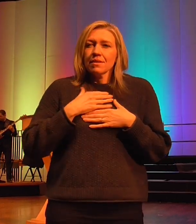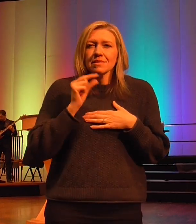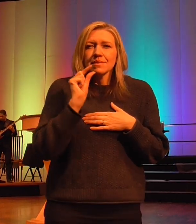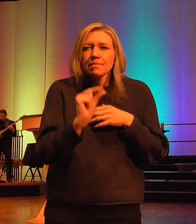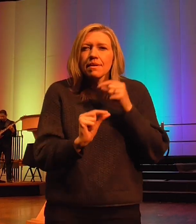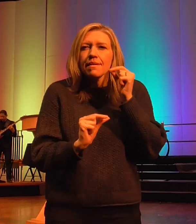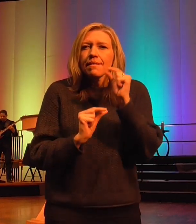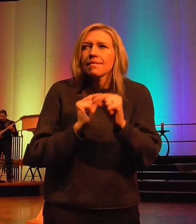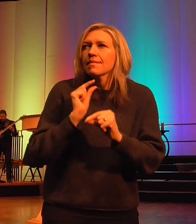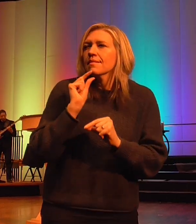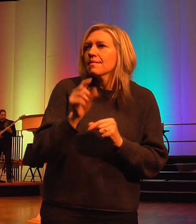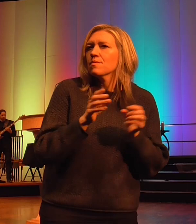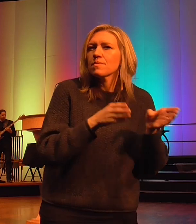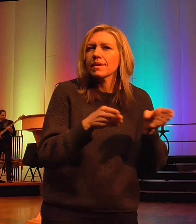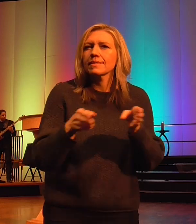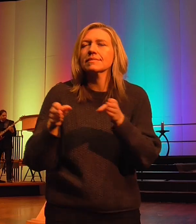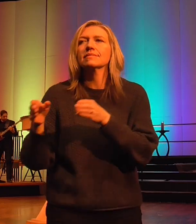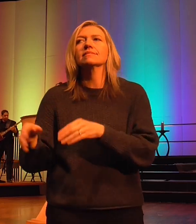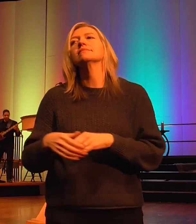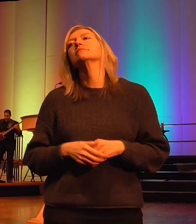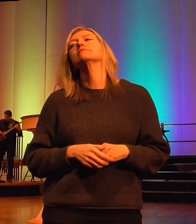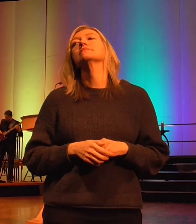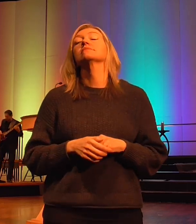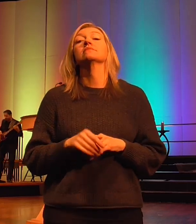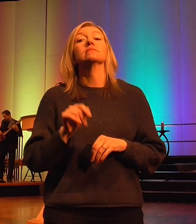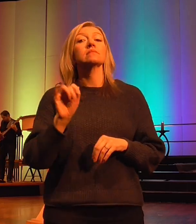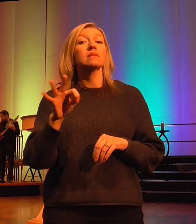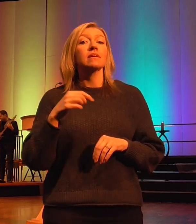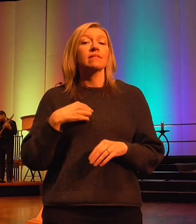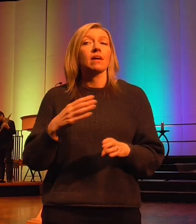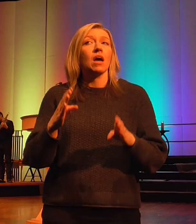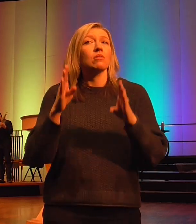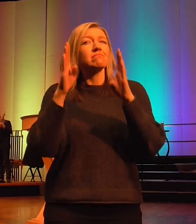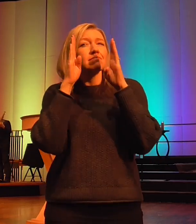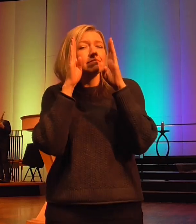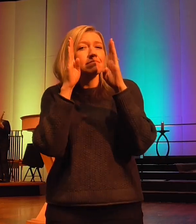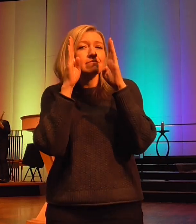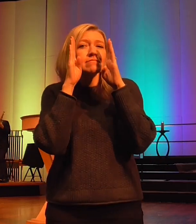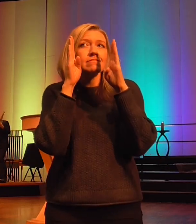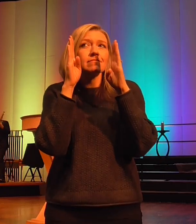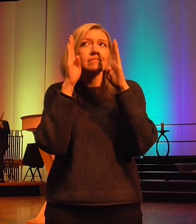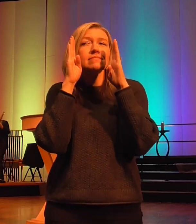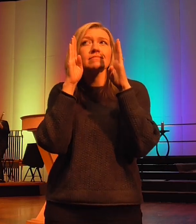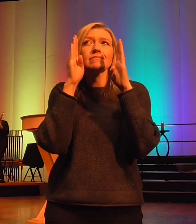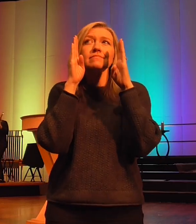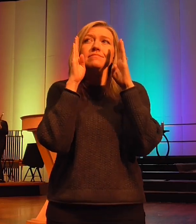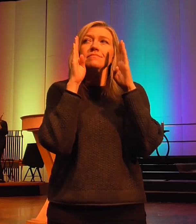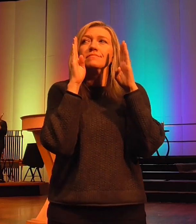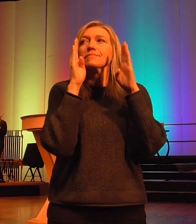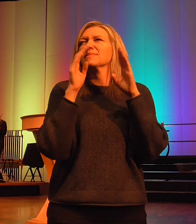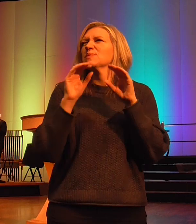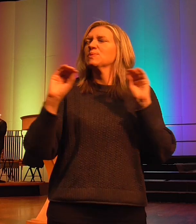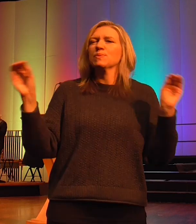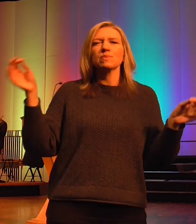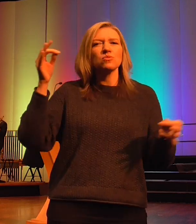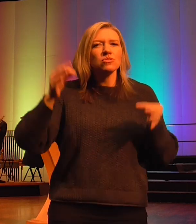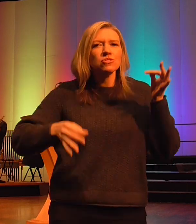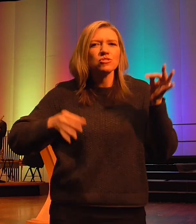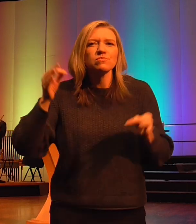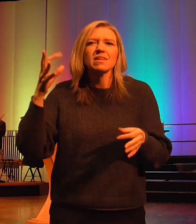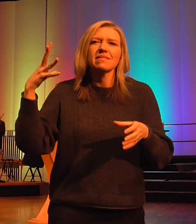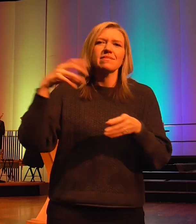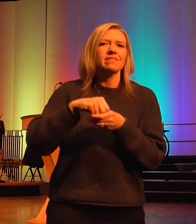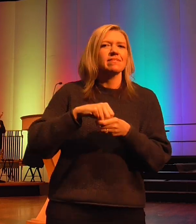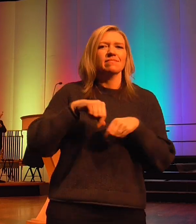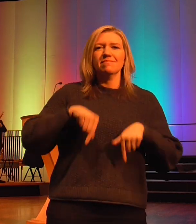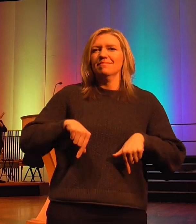smallest ways. When I pay such close attention, there's no judgment